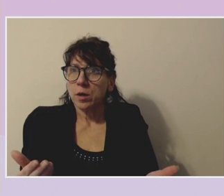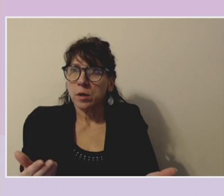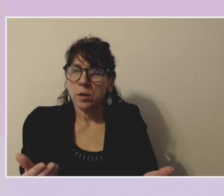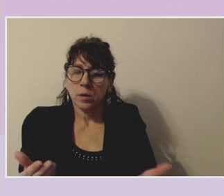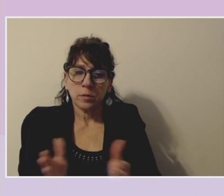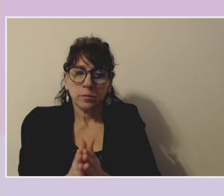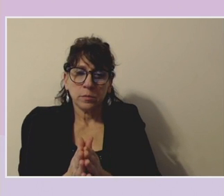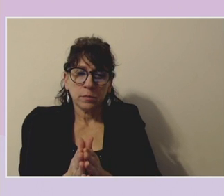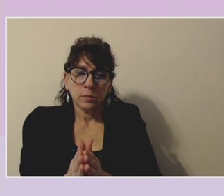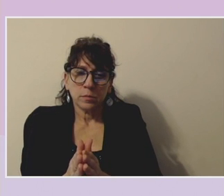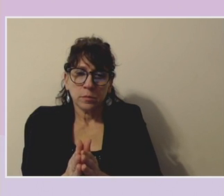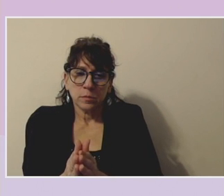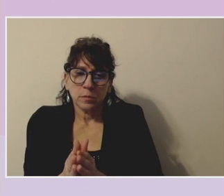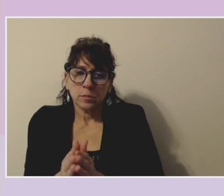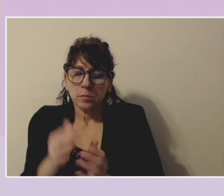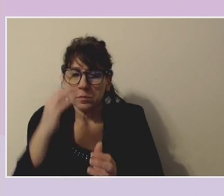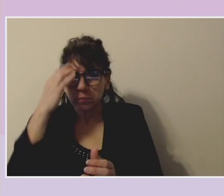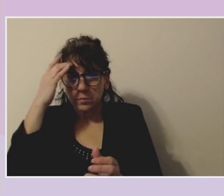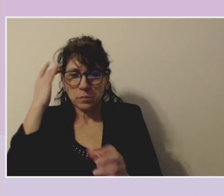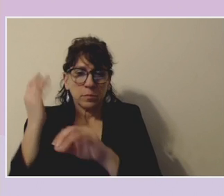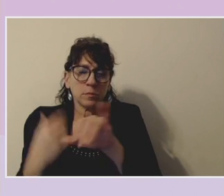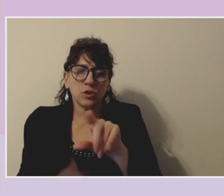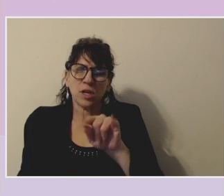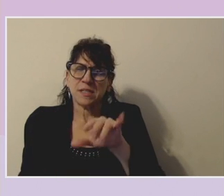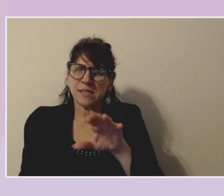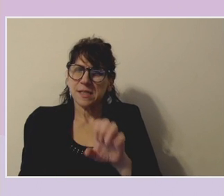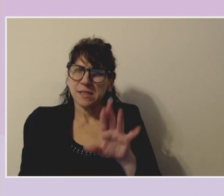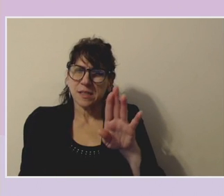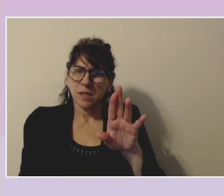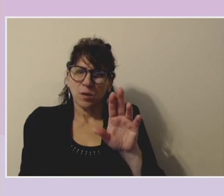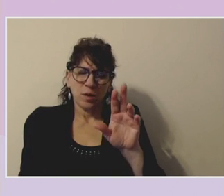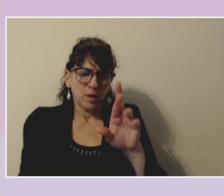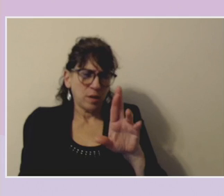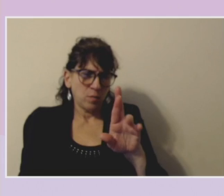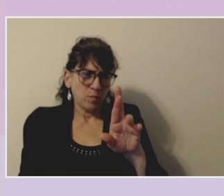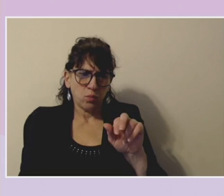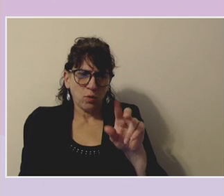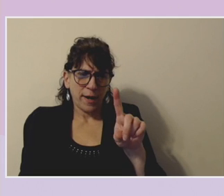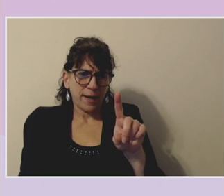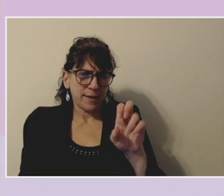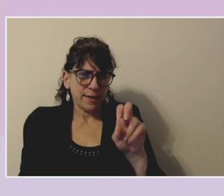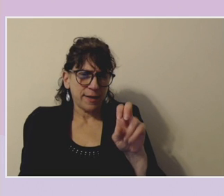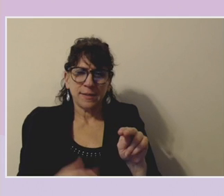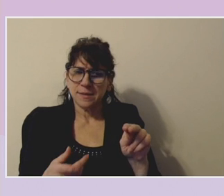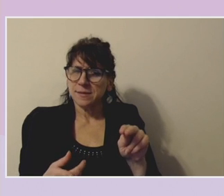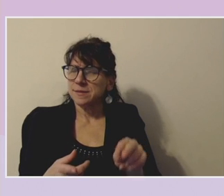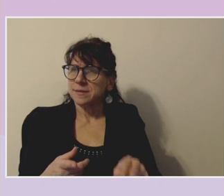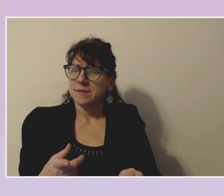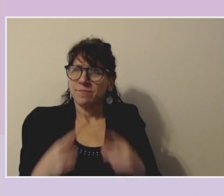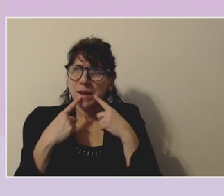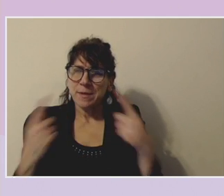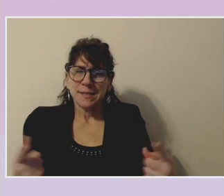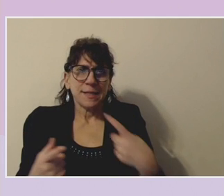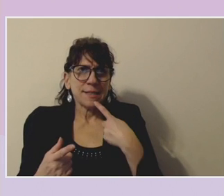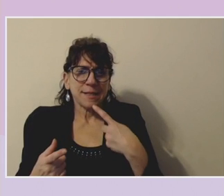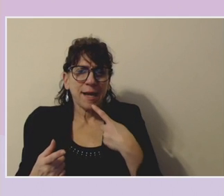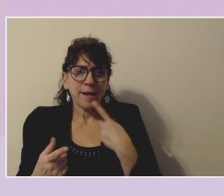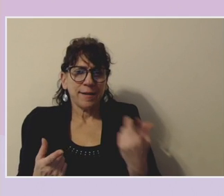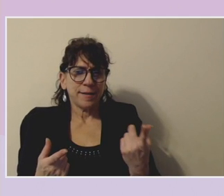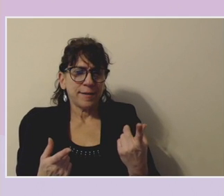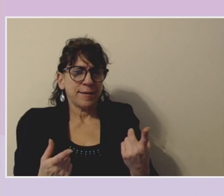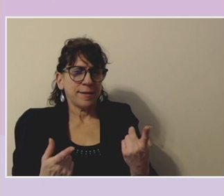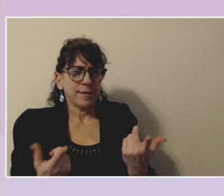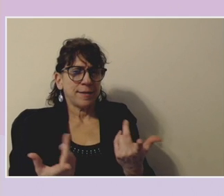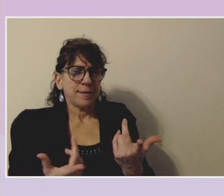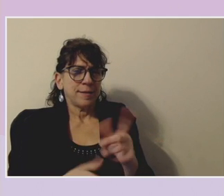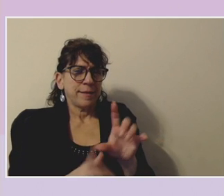Brandeis famously said that states are laboratories of democracy. We have an Affordable Care Act today because one state